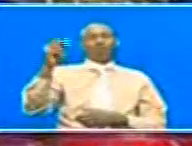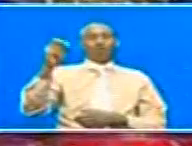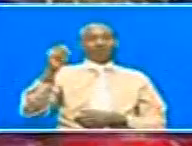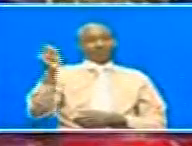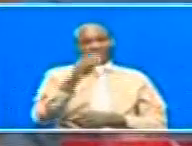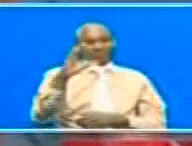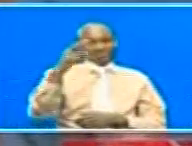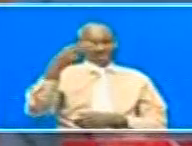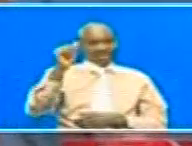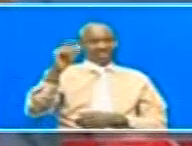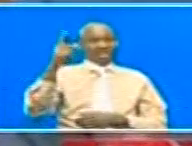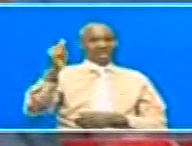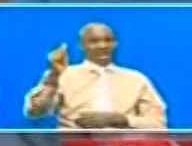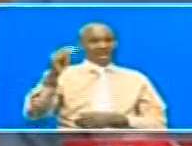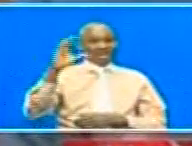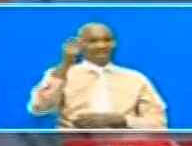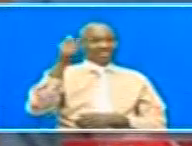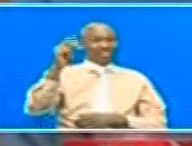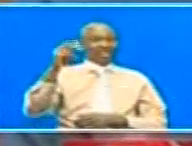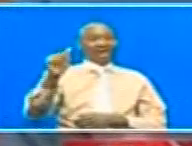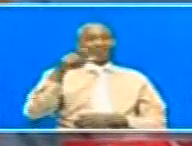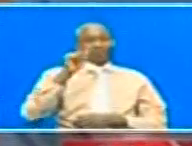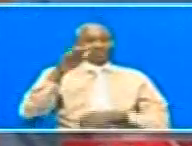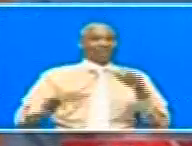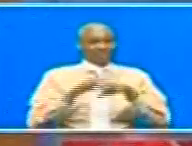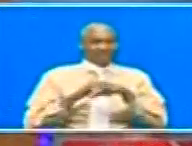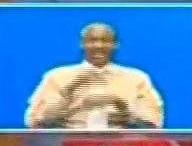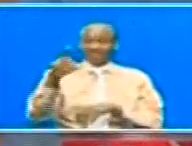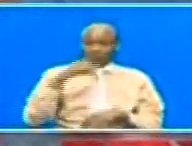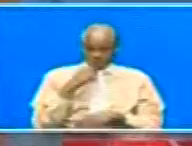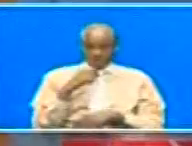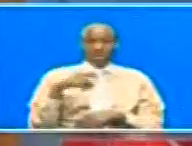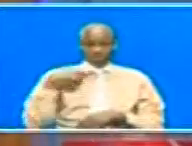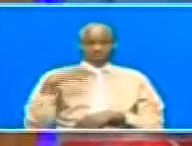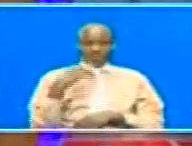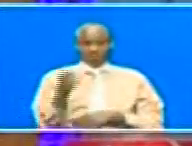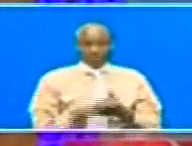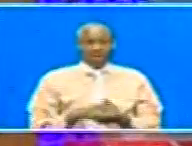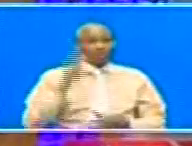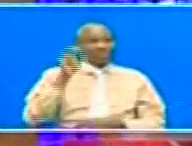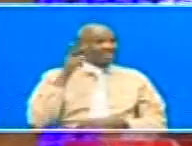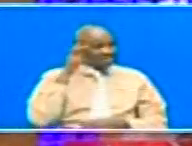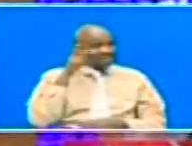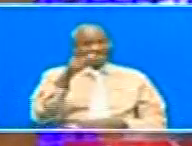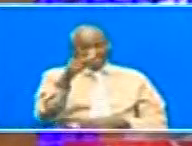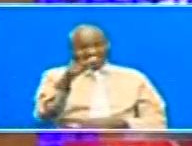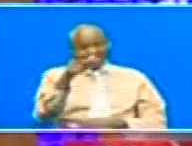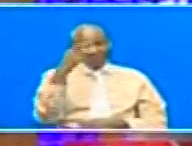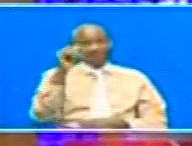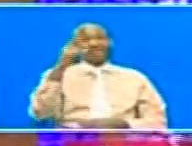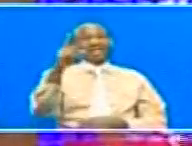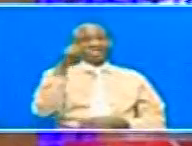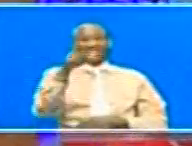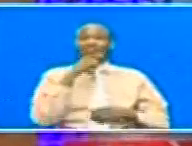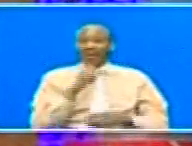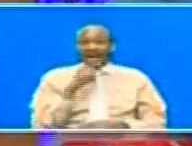last week, wasn't she? Yes. And you met at Arboretum. And she told the guys, yes, listen, Fred Machoka, this is